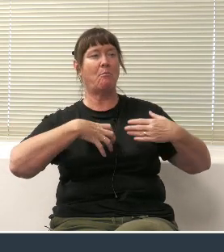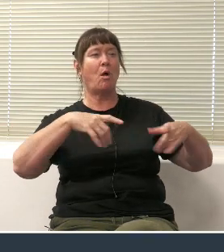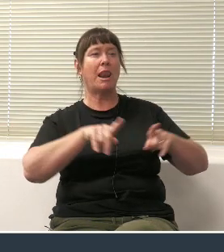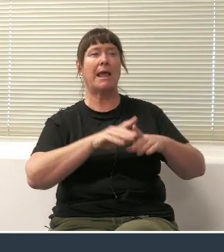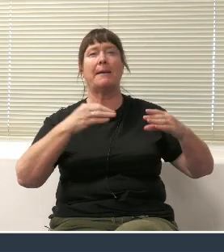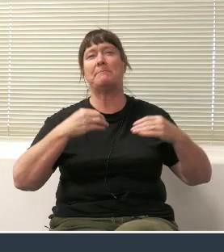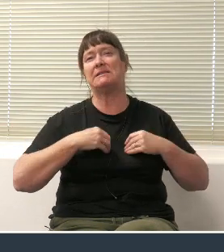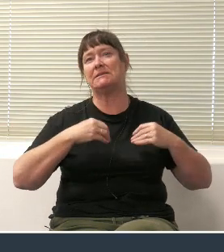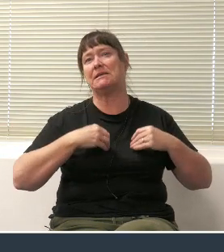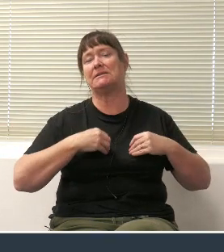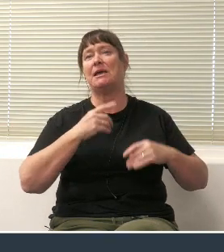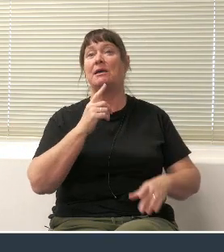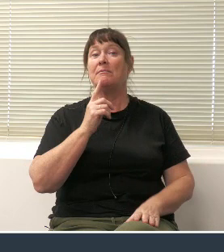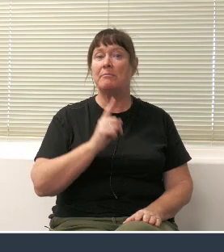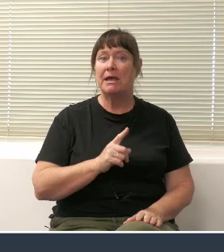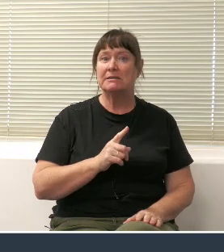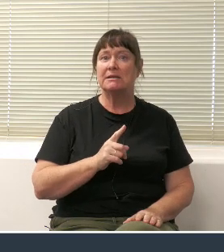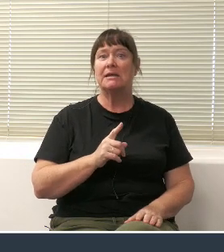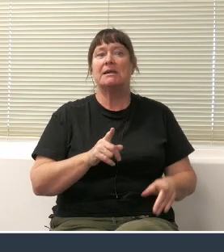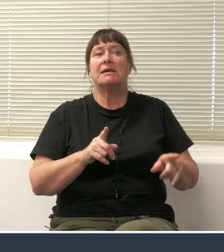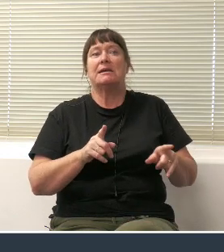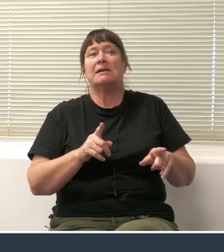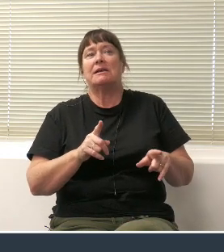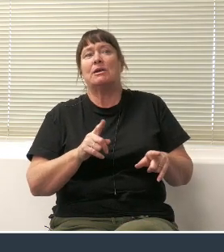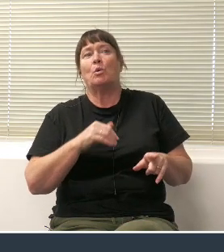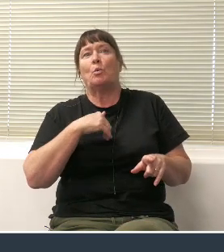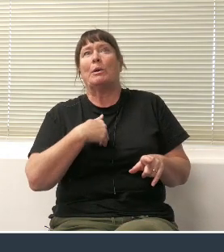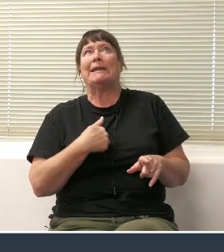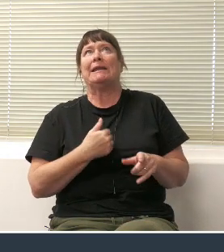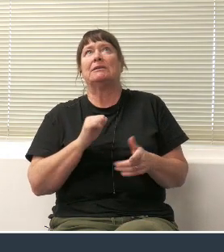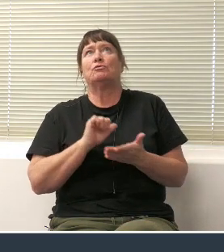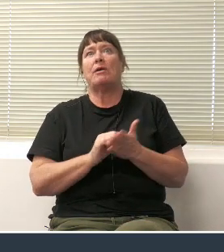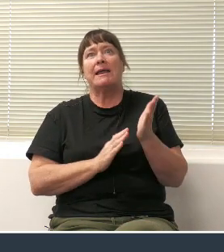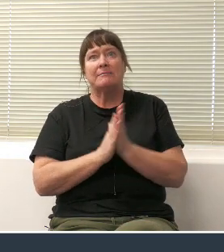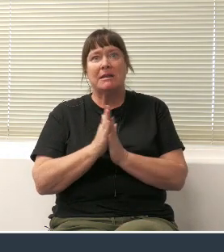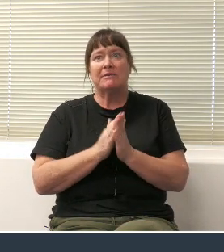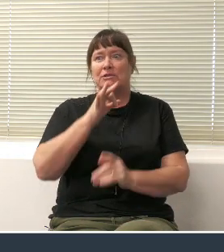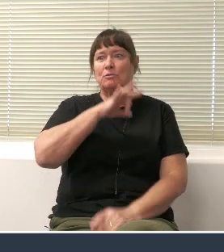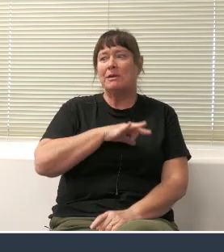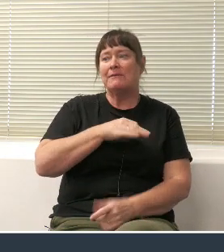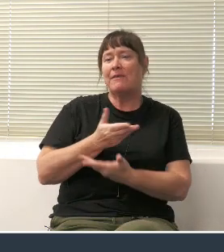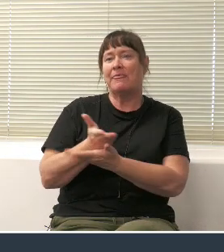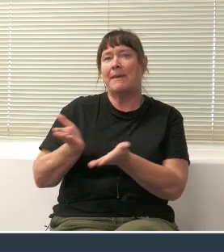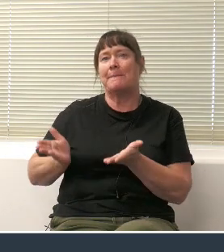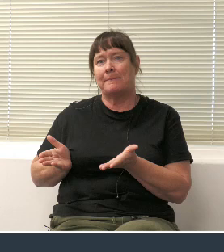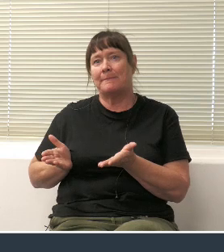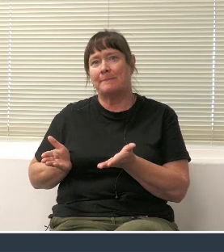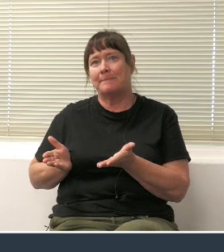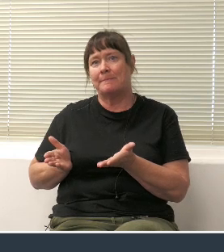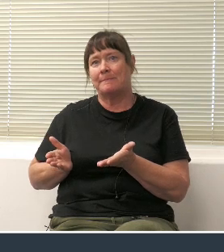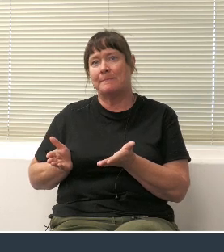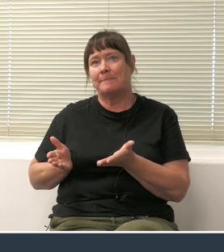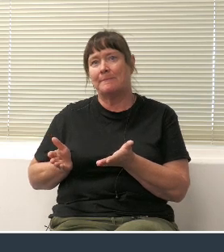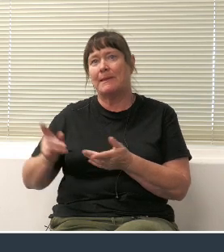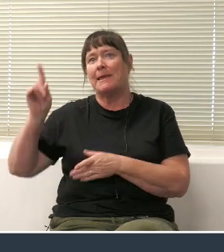ways, but also, motivated by the right thing, which is to benefit them now and those ratepayers